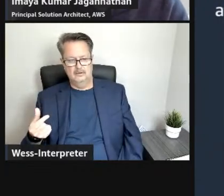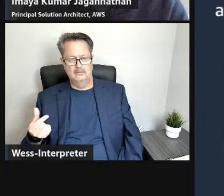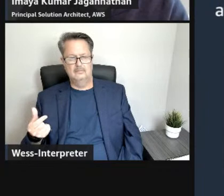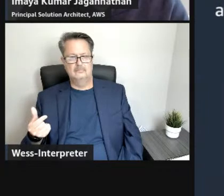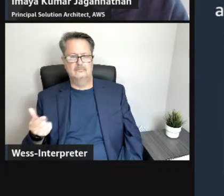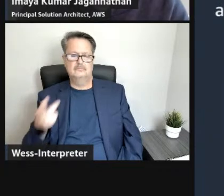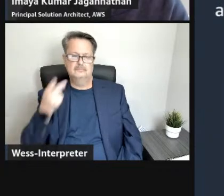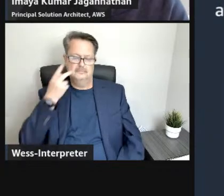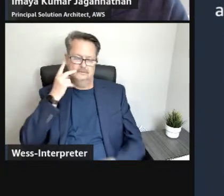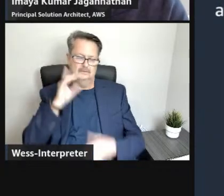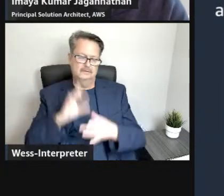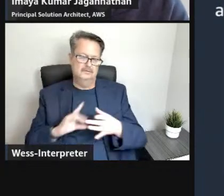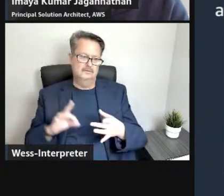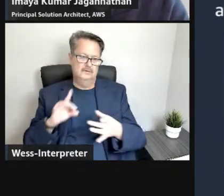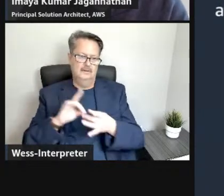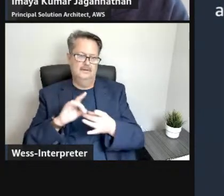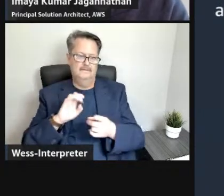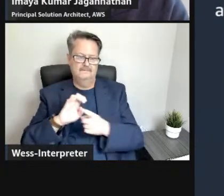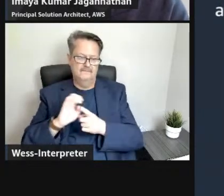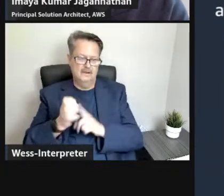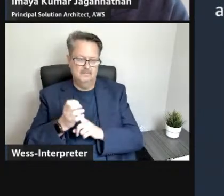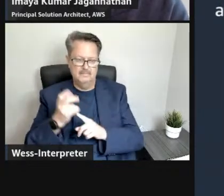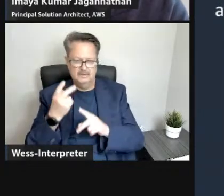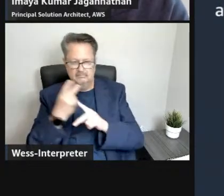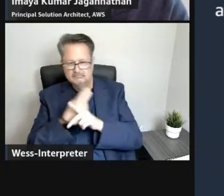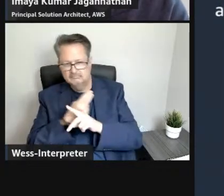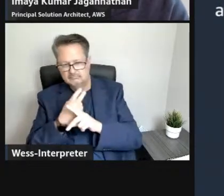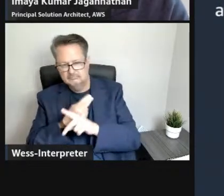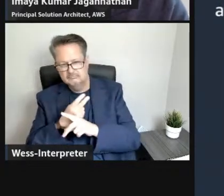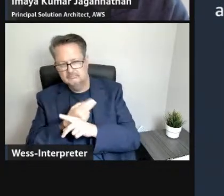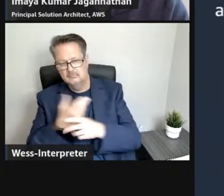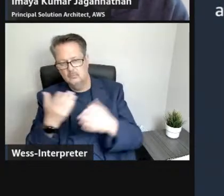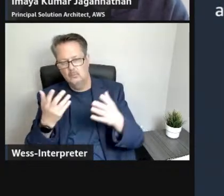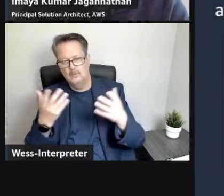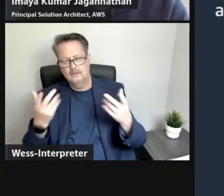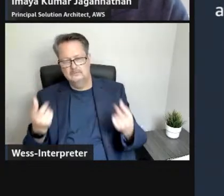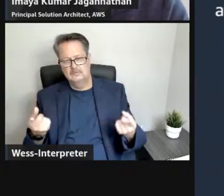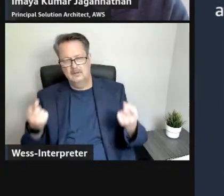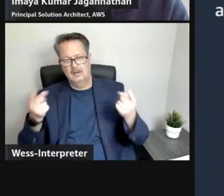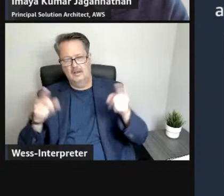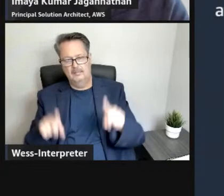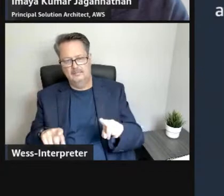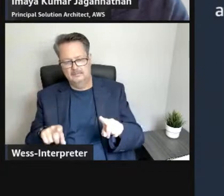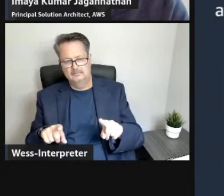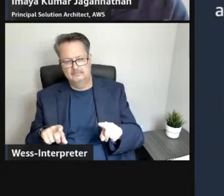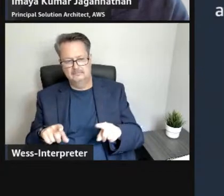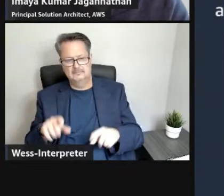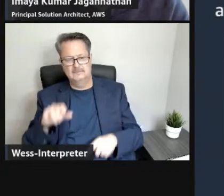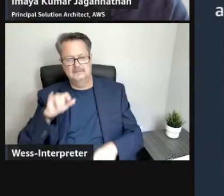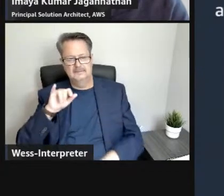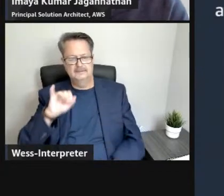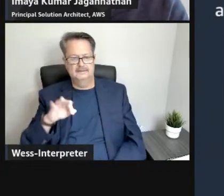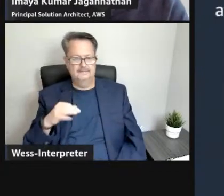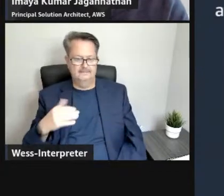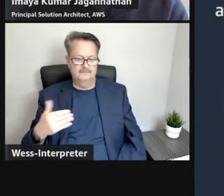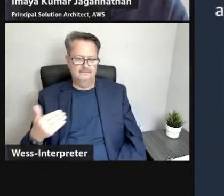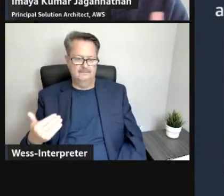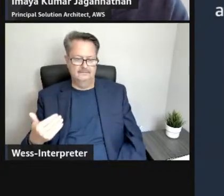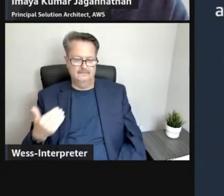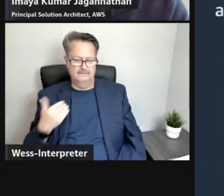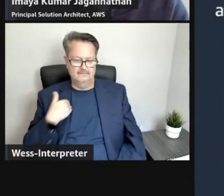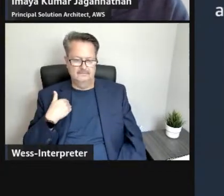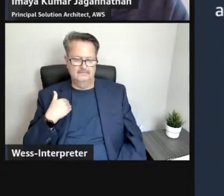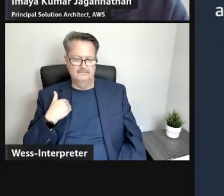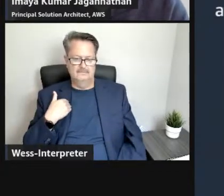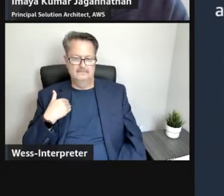as well, so they can debug and find out what is actually going on. If there is any, if there are any throttling issues on the destination, or if there